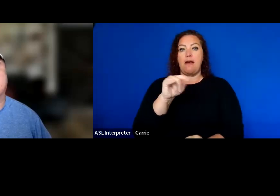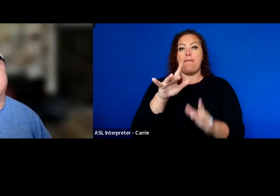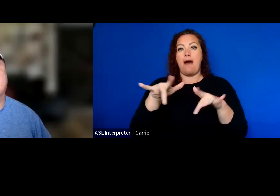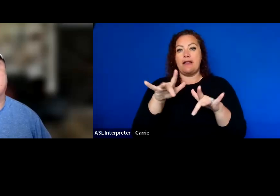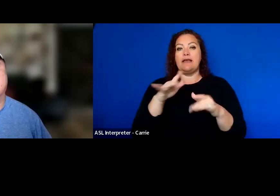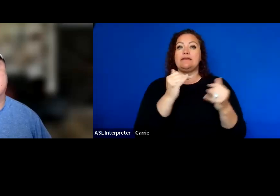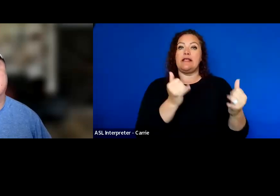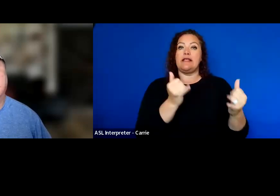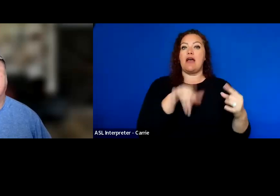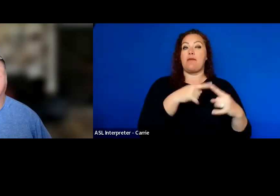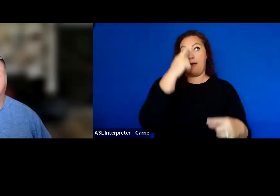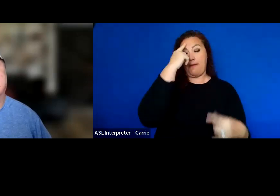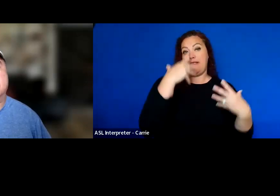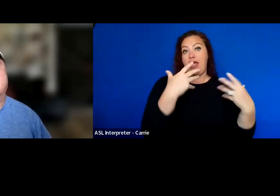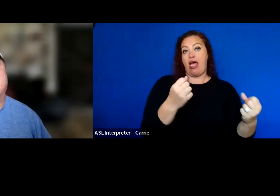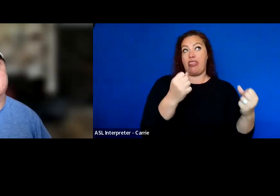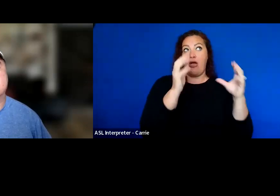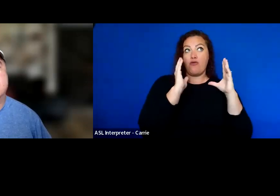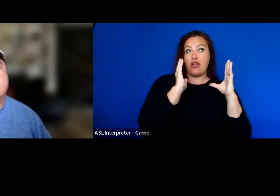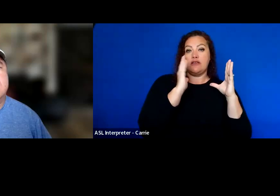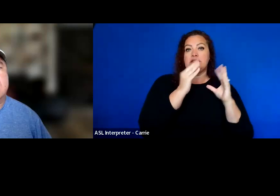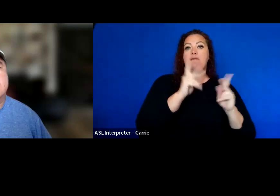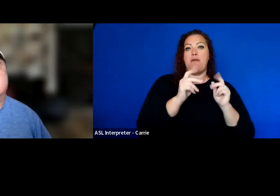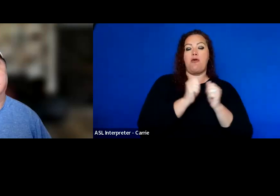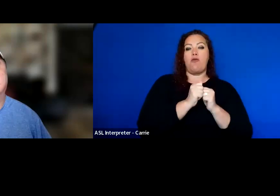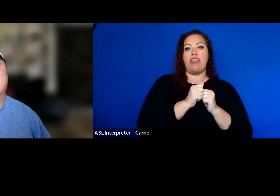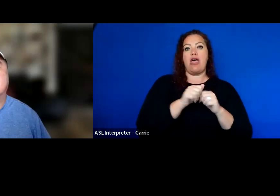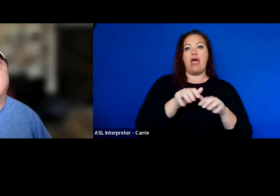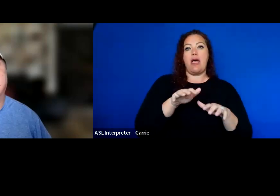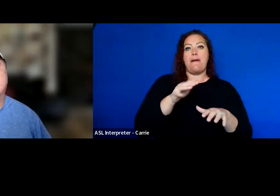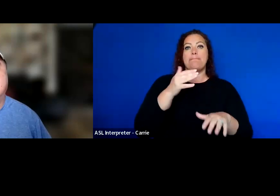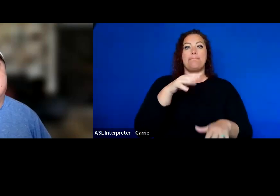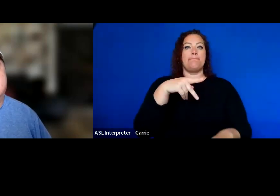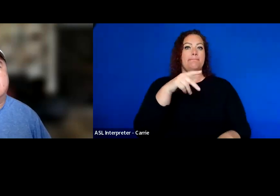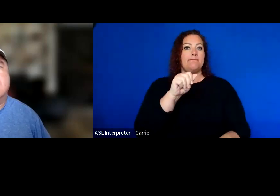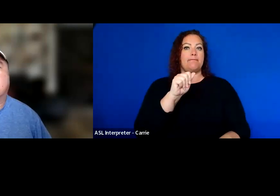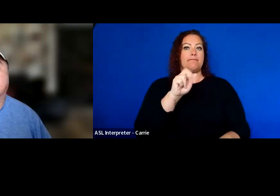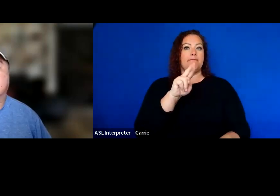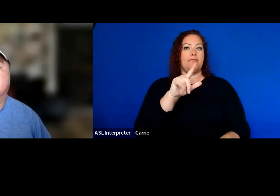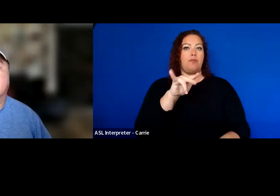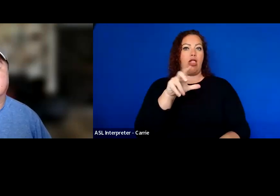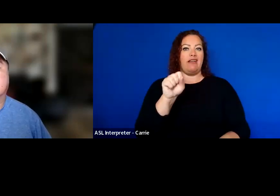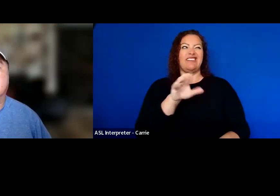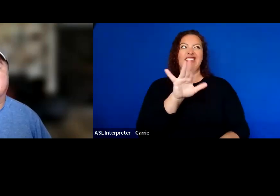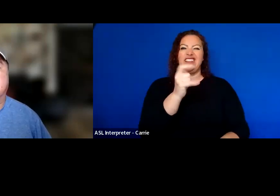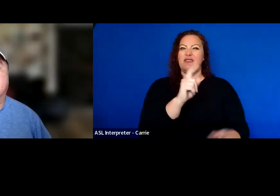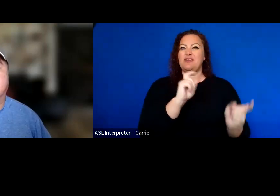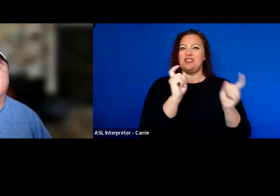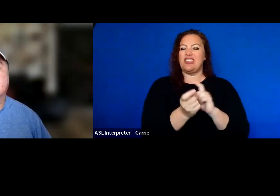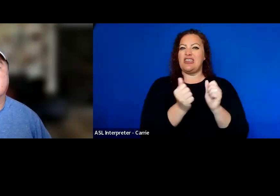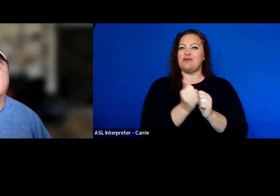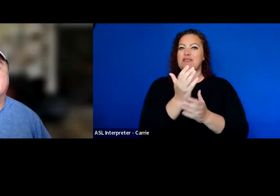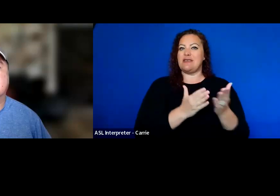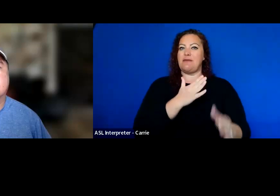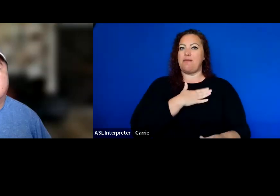health and wellness in people with paralysis. It's a little slight change or a shift in some of my